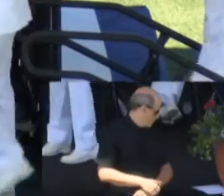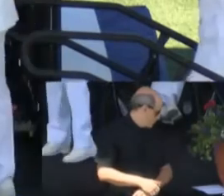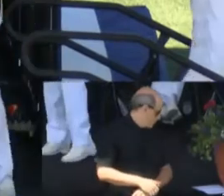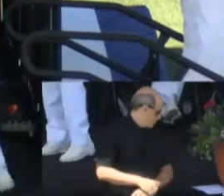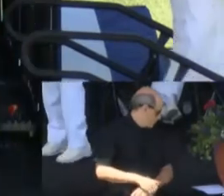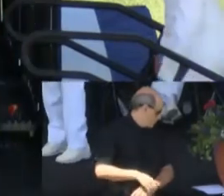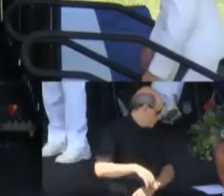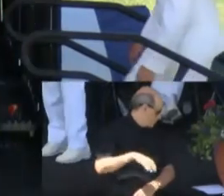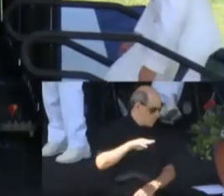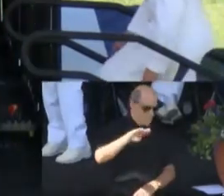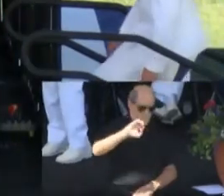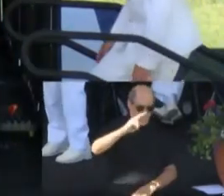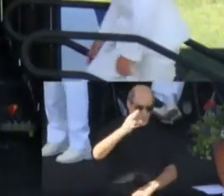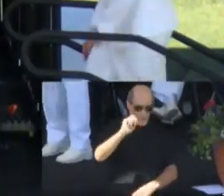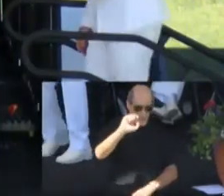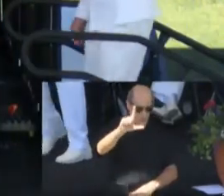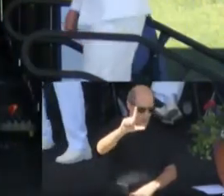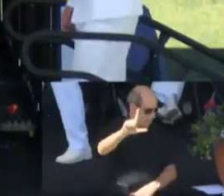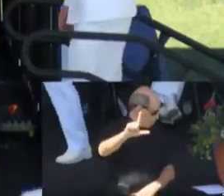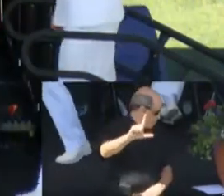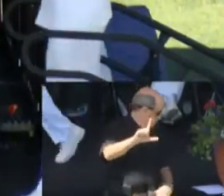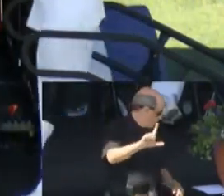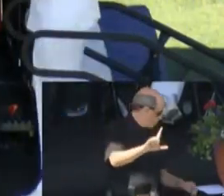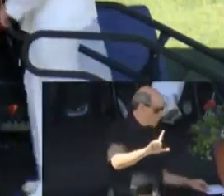Michael Paul Healy.